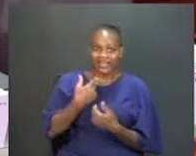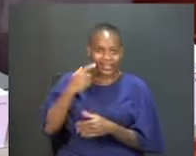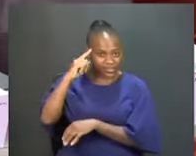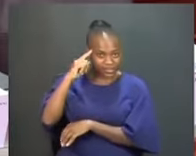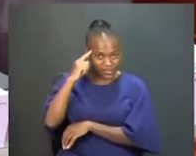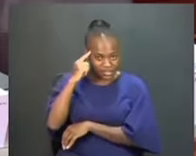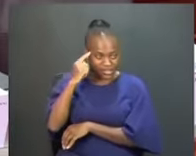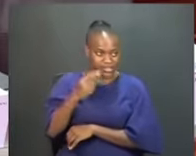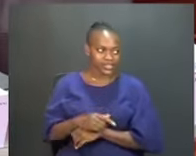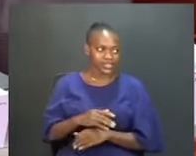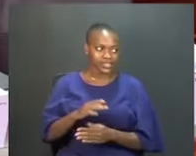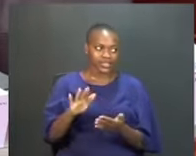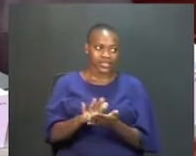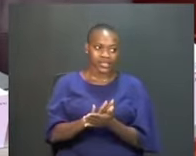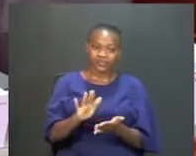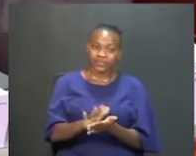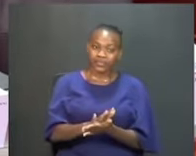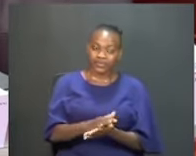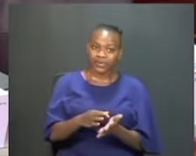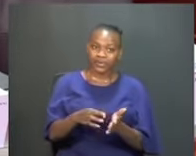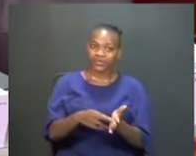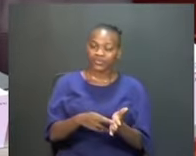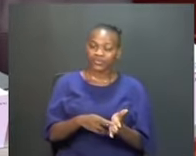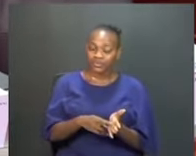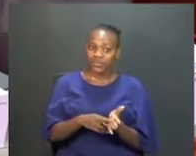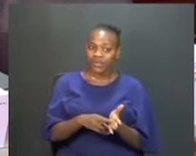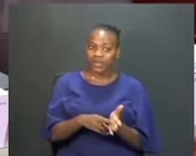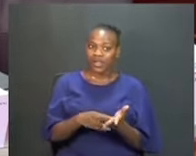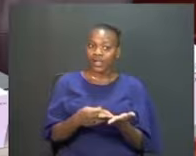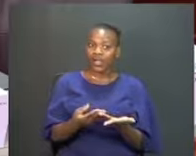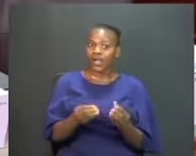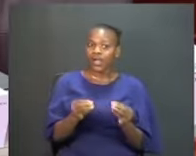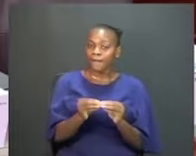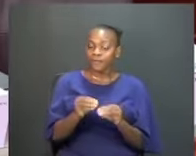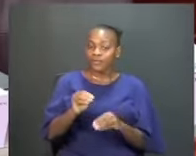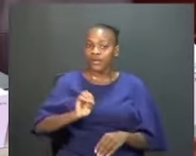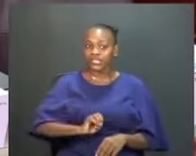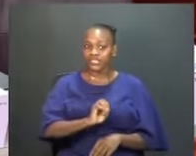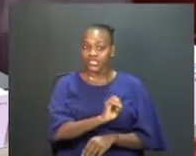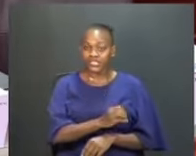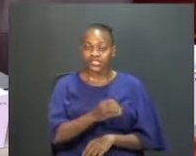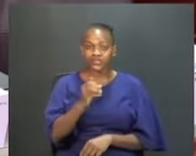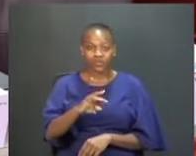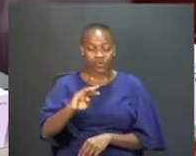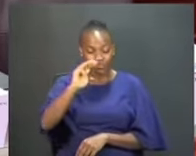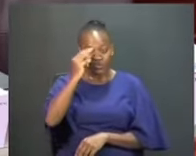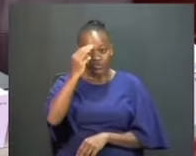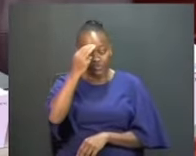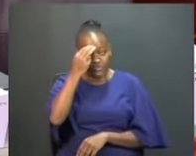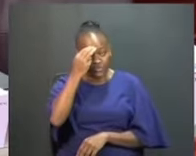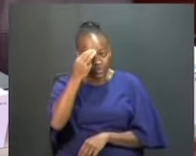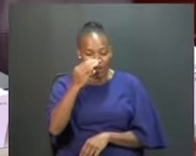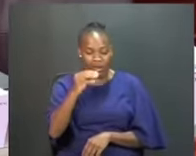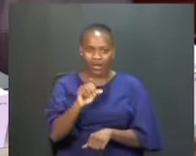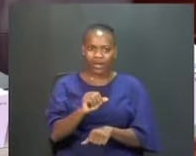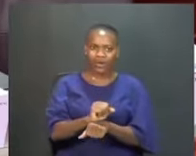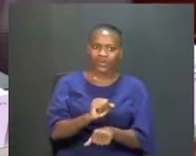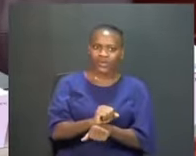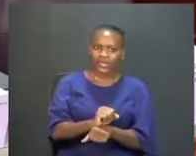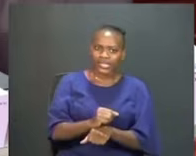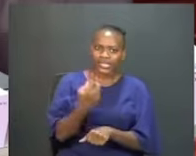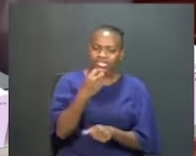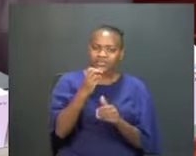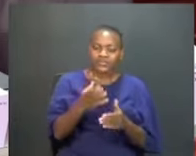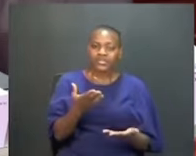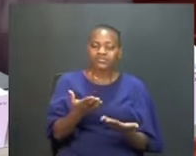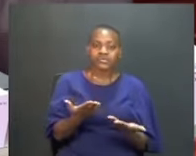the paper will require further executive or ministerial action, Mr. Speaker may